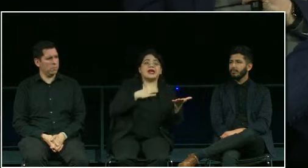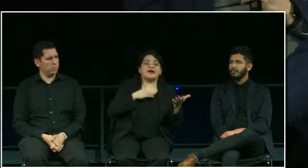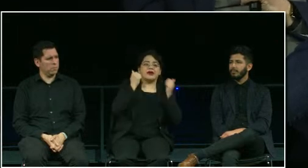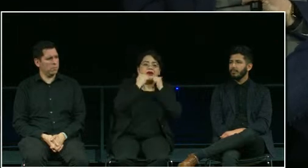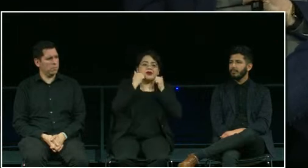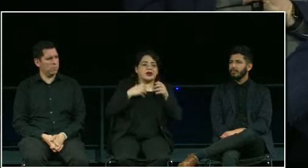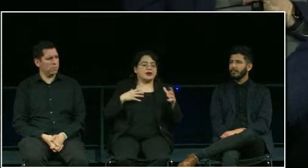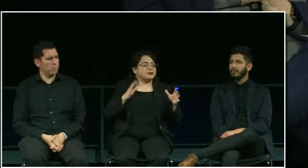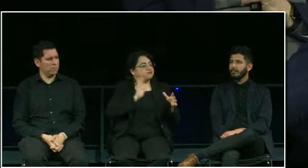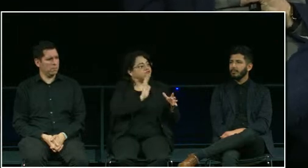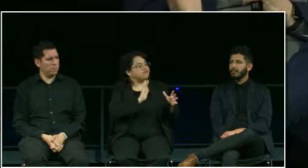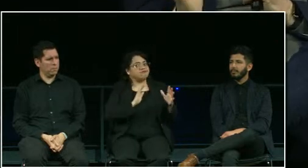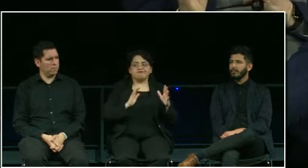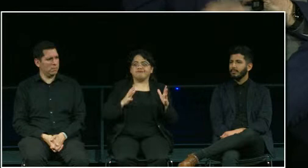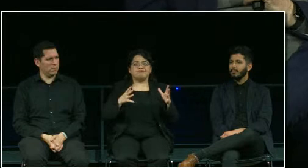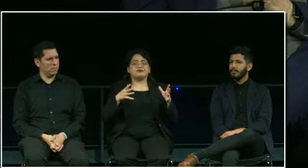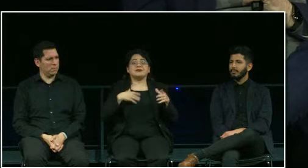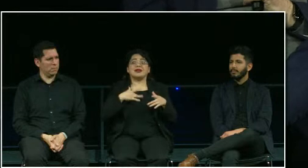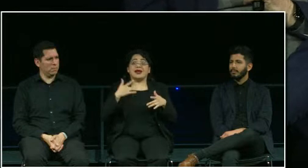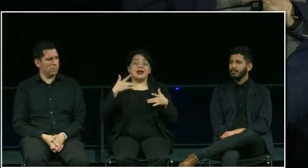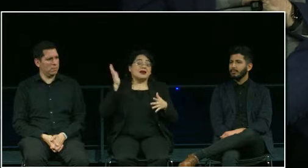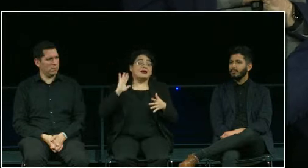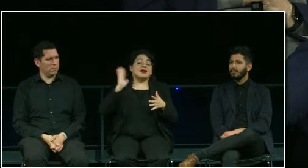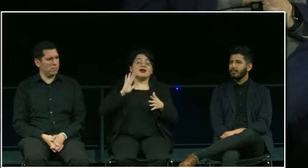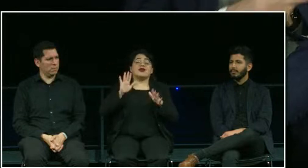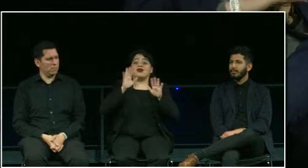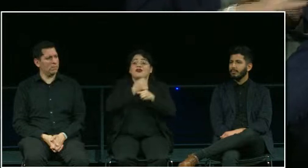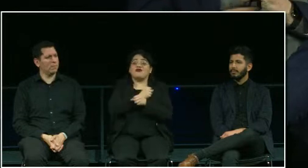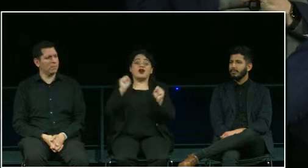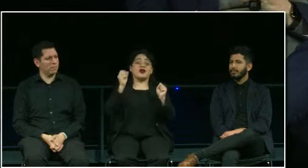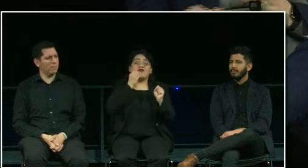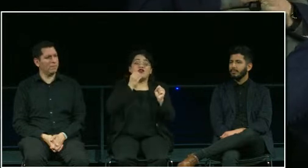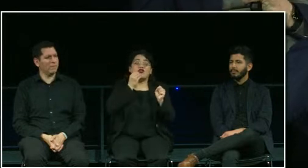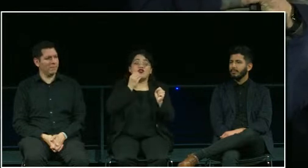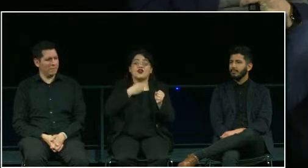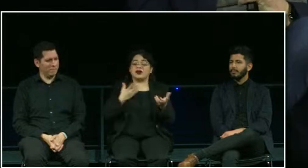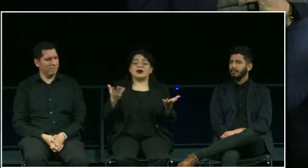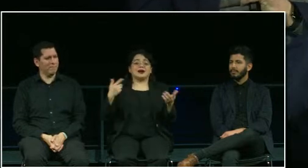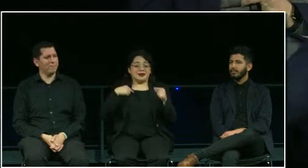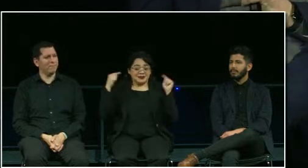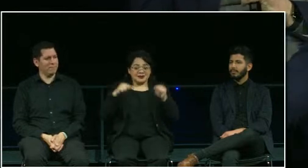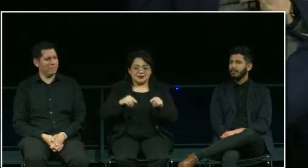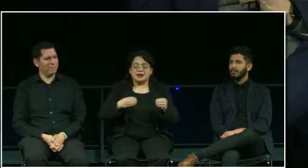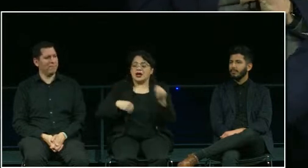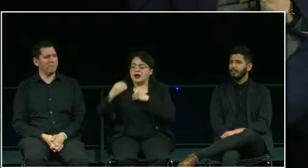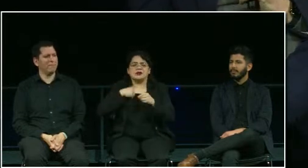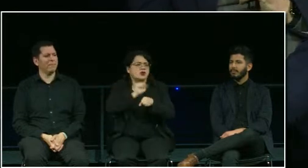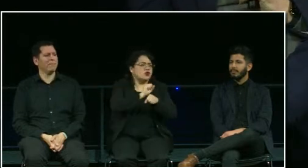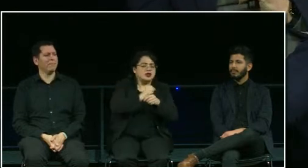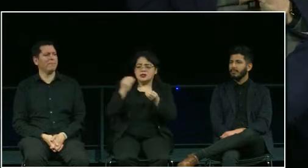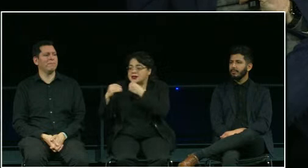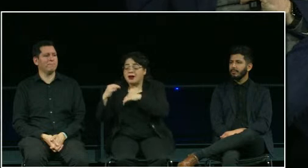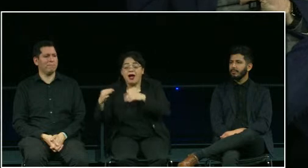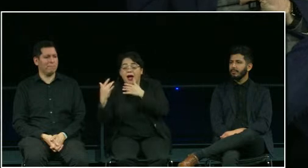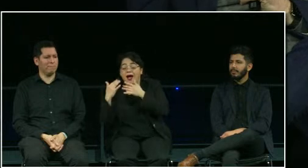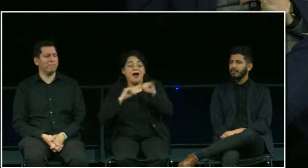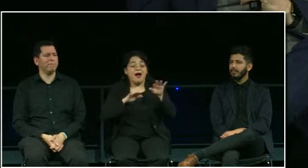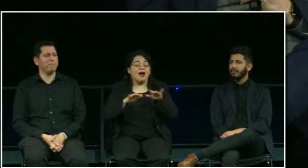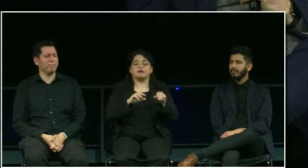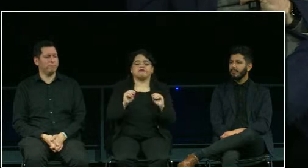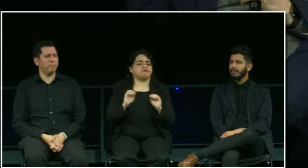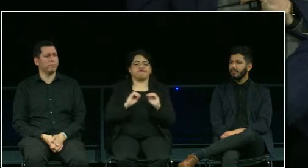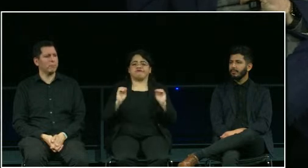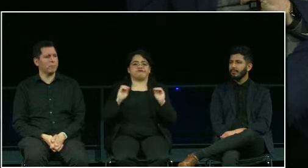you know, we used to all these free food and these great things at DreamWorks. There was none of it, you know. But there was something